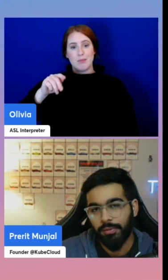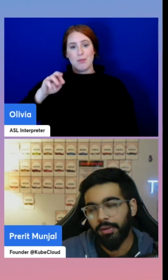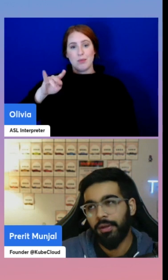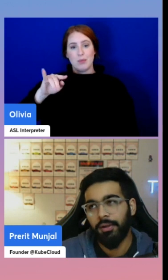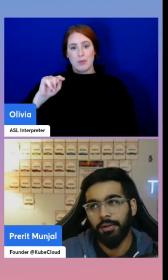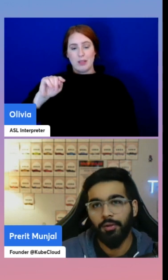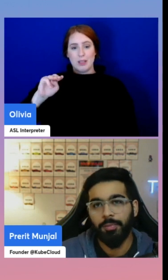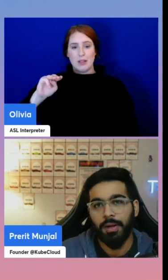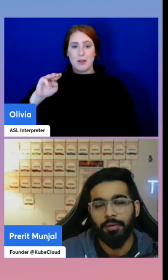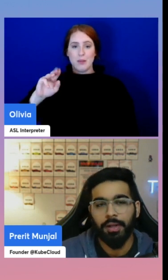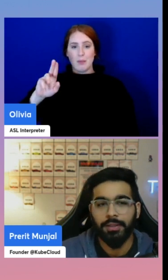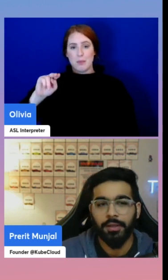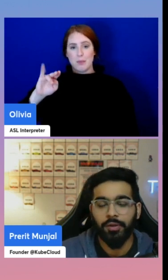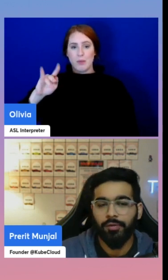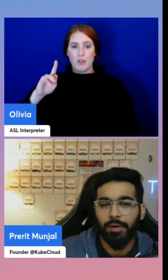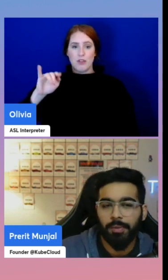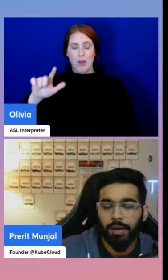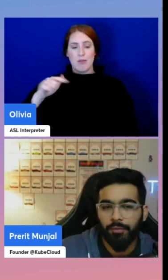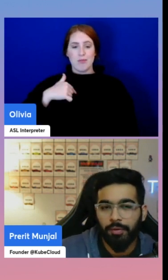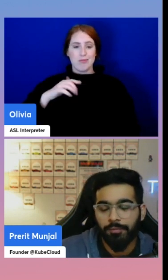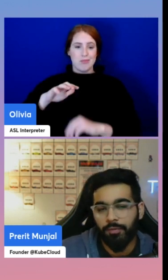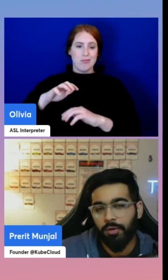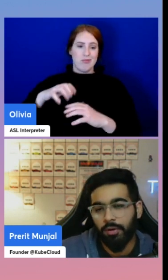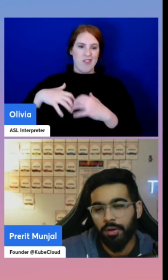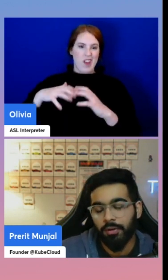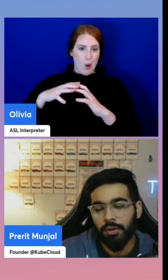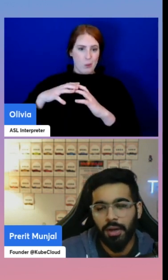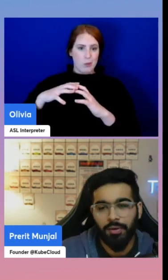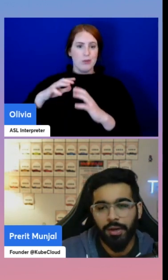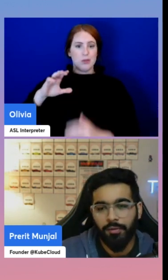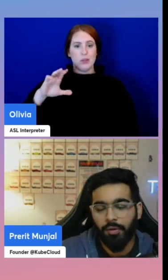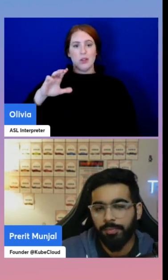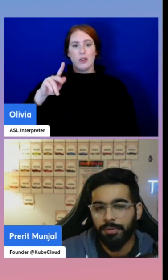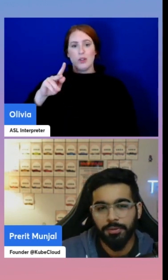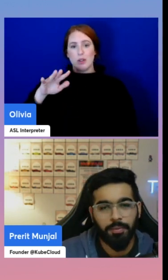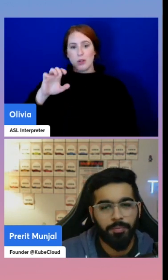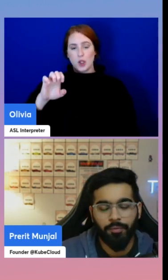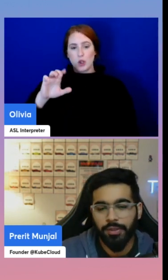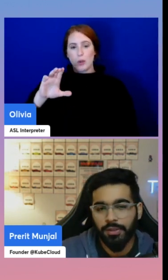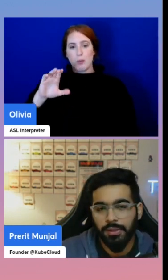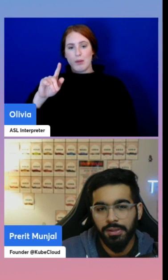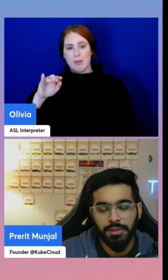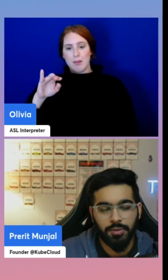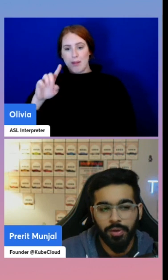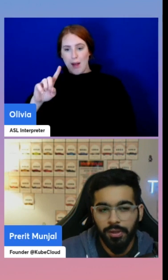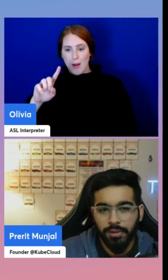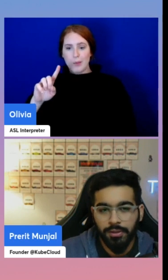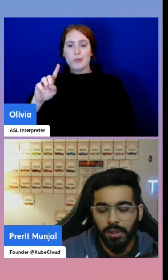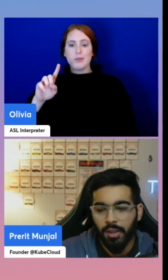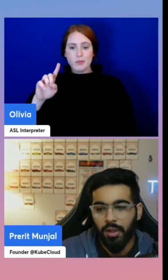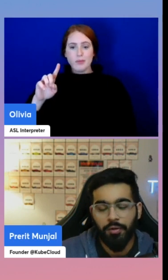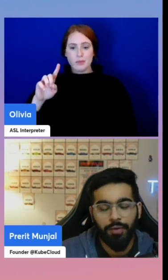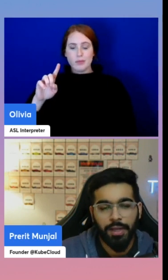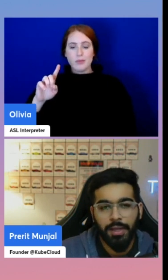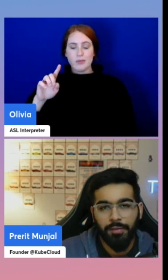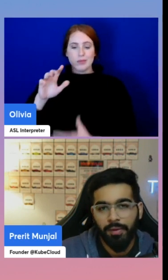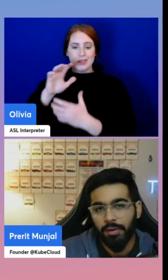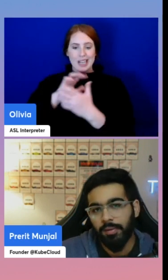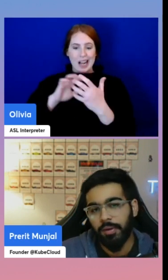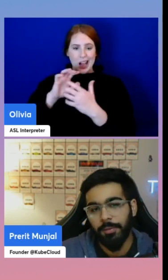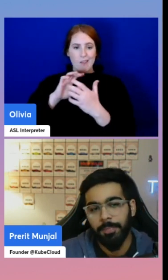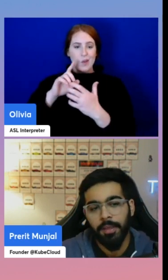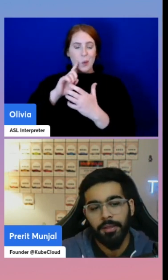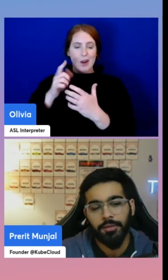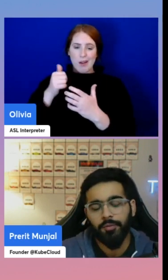of KubeCloud. KubeCloud is a unified platform for cloud and DevOps professionals, students of any